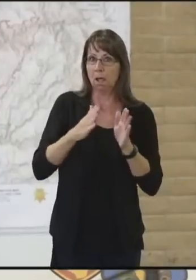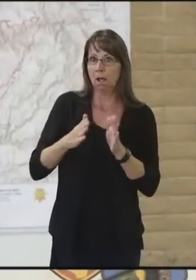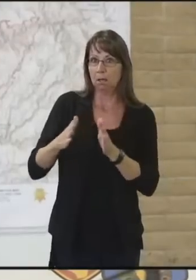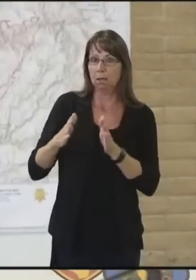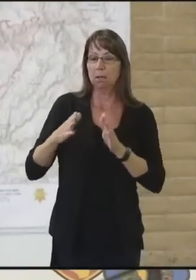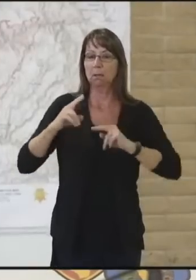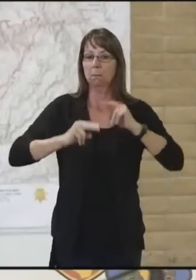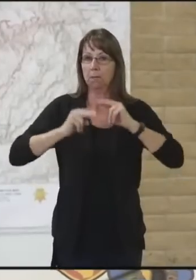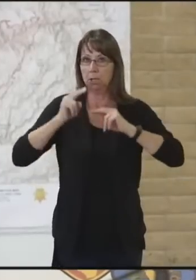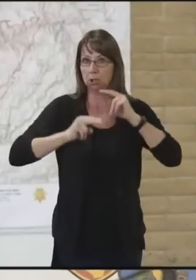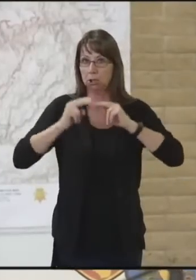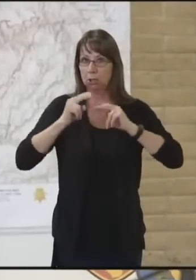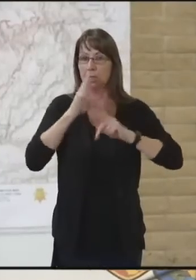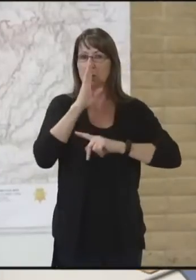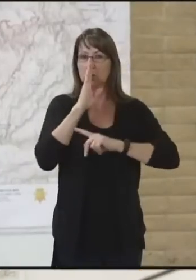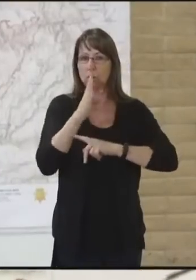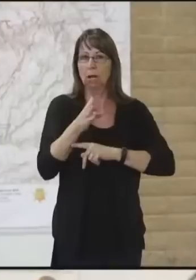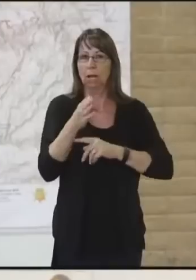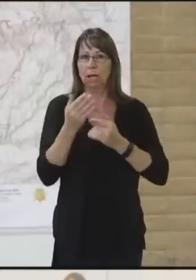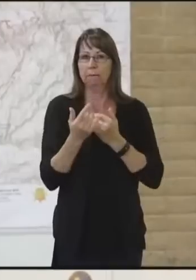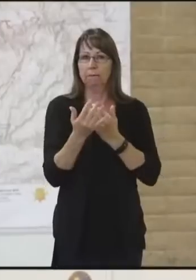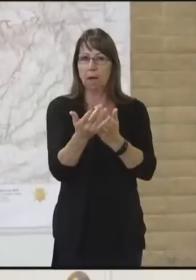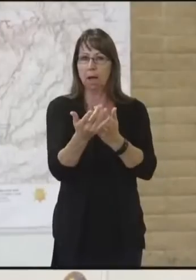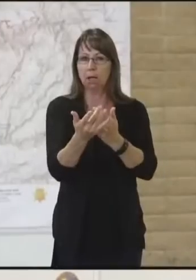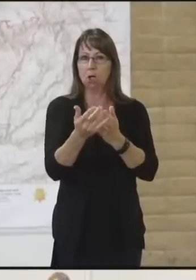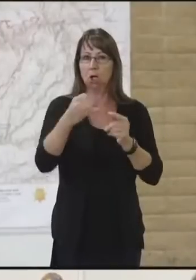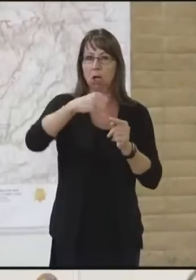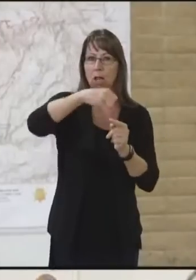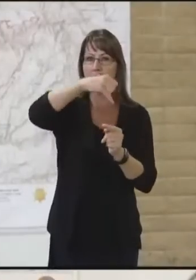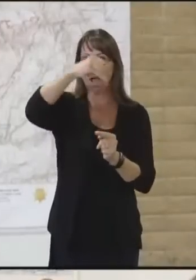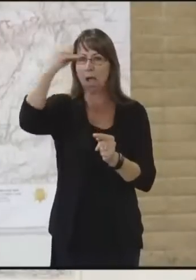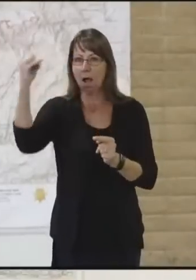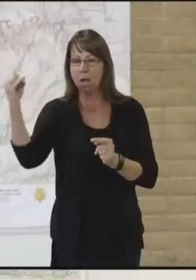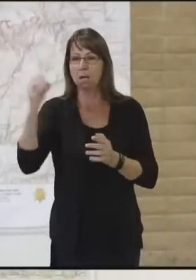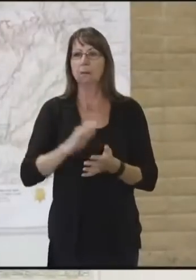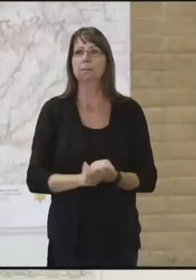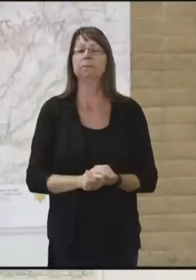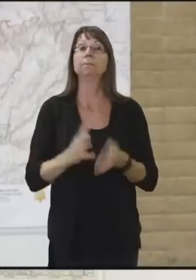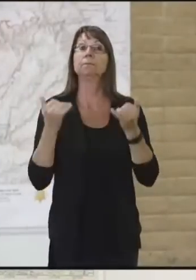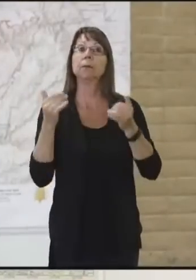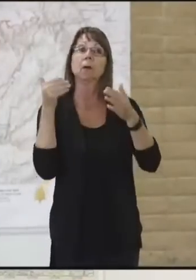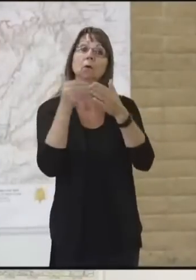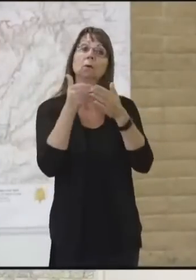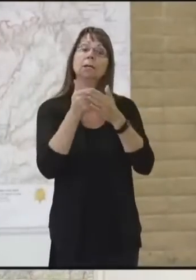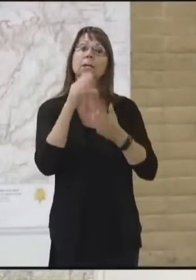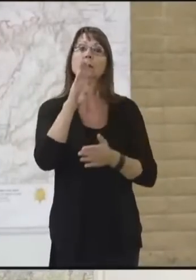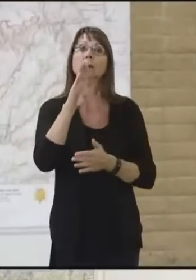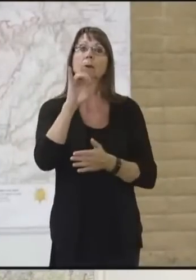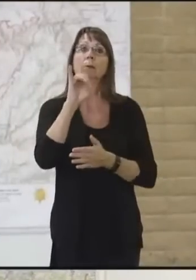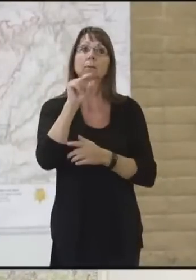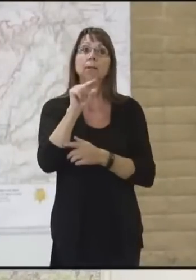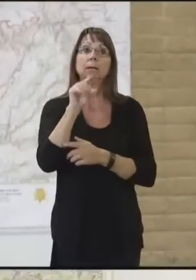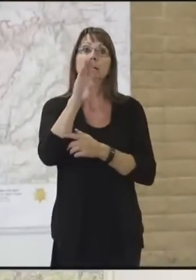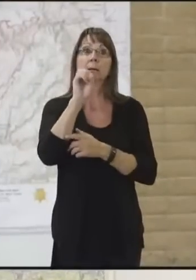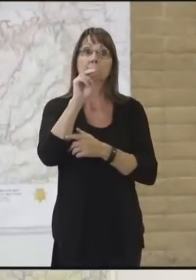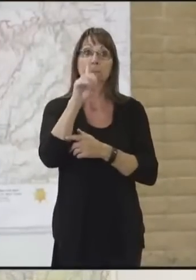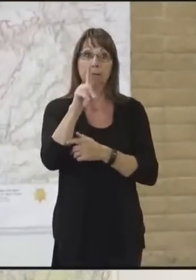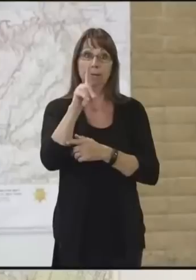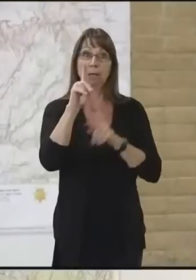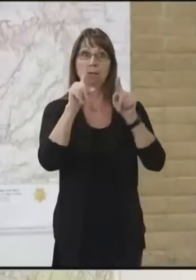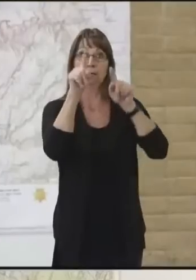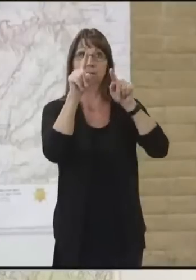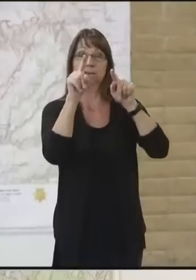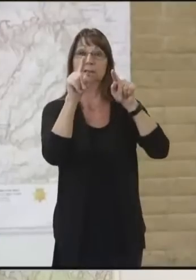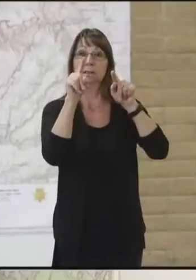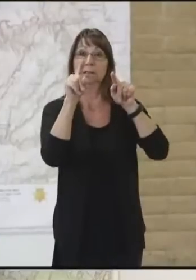possible. As we move over into the Big Bend area, as we speak, the fire has